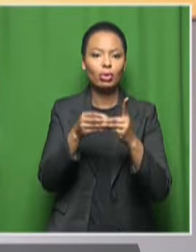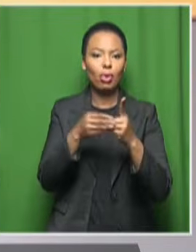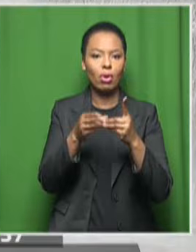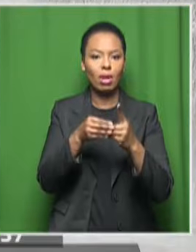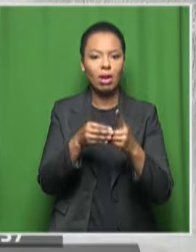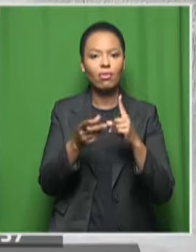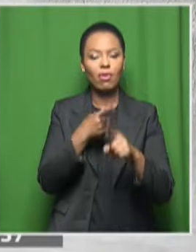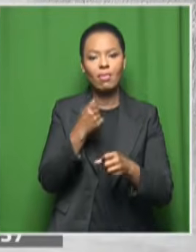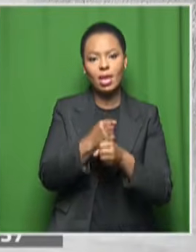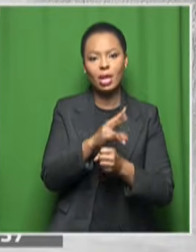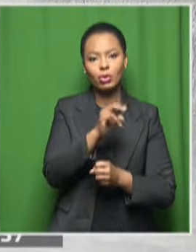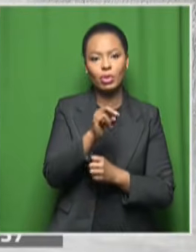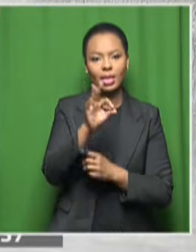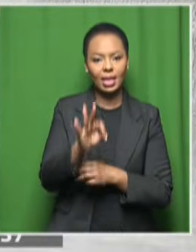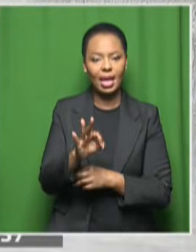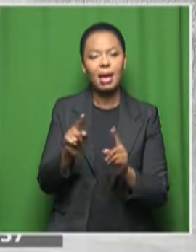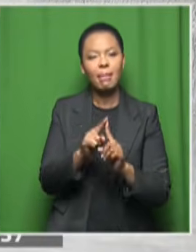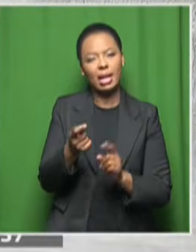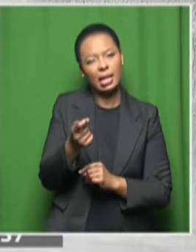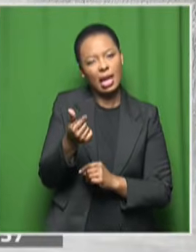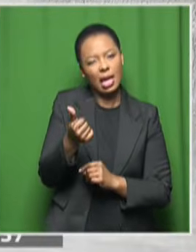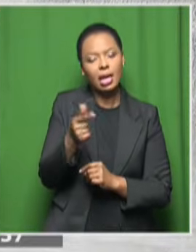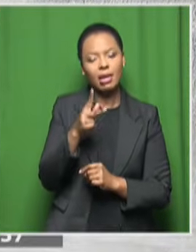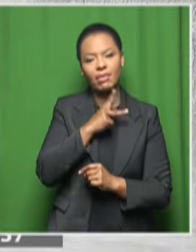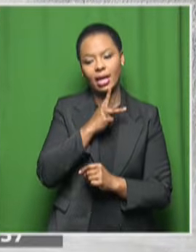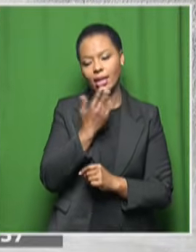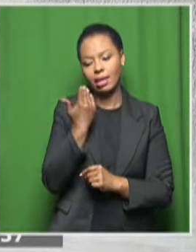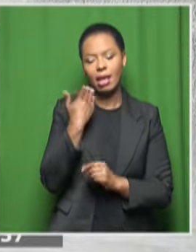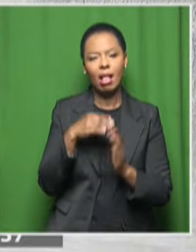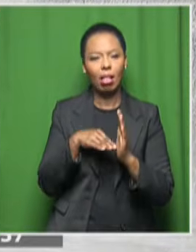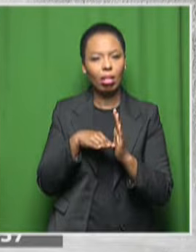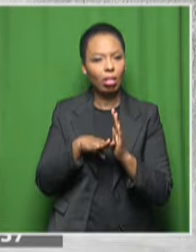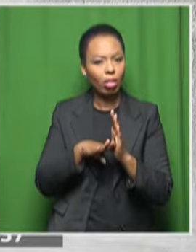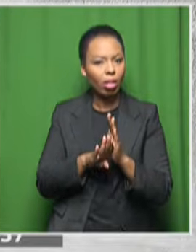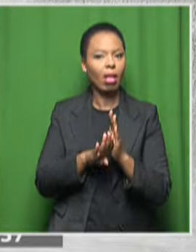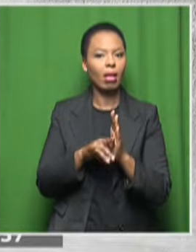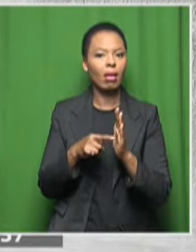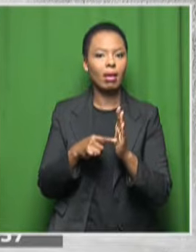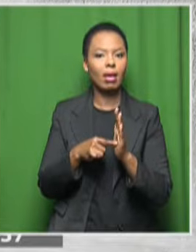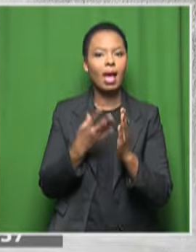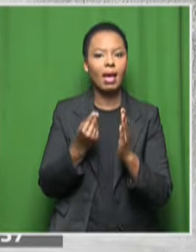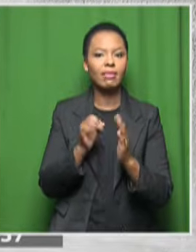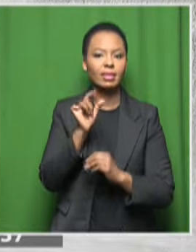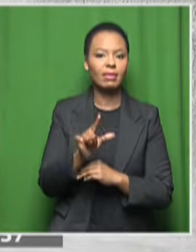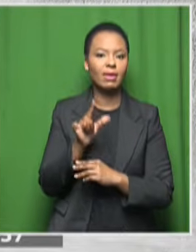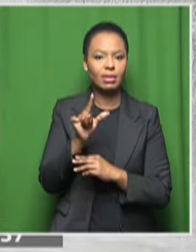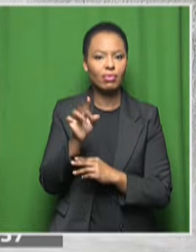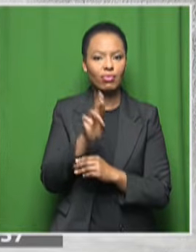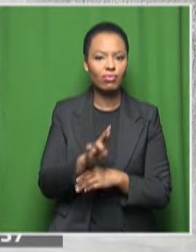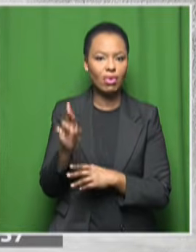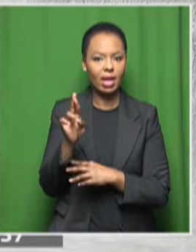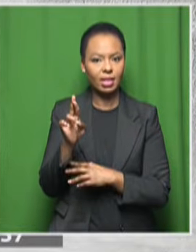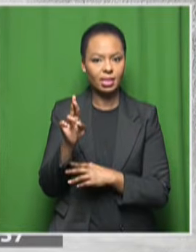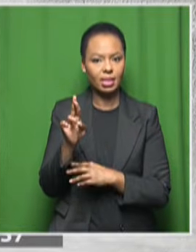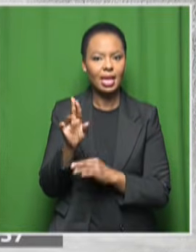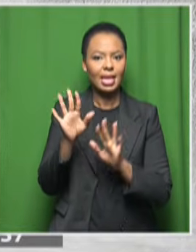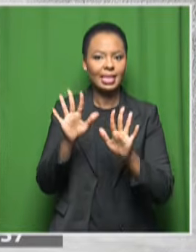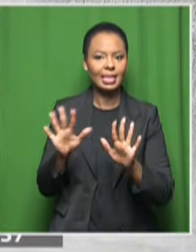2023. However, it pulled back slightly on Friday, currently trading at around 17 rand 10 cents to the